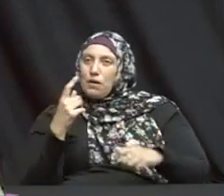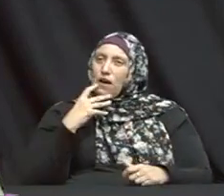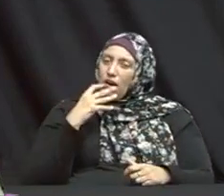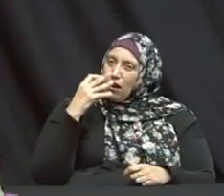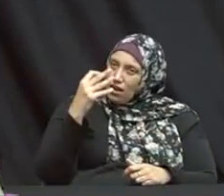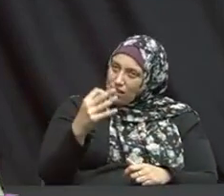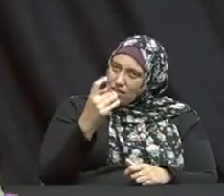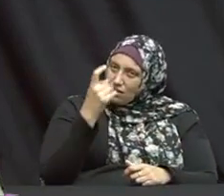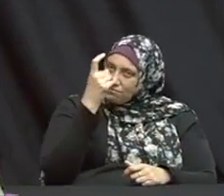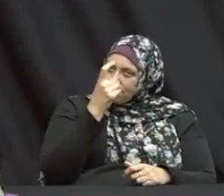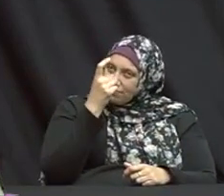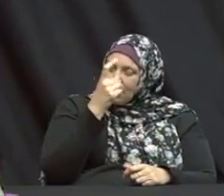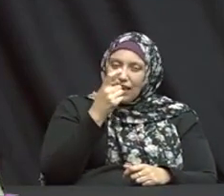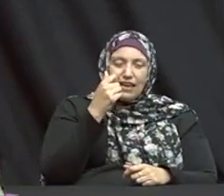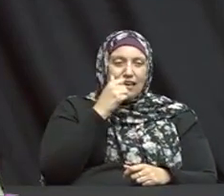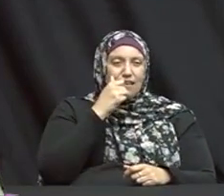over?